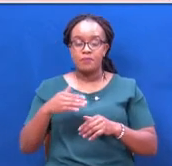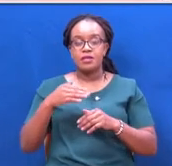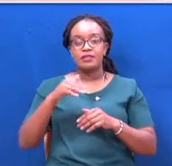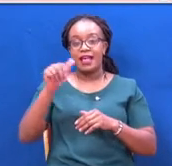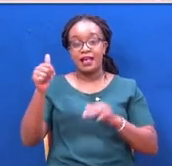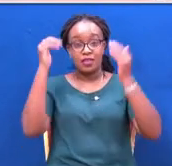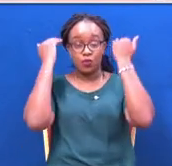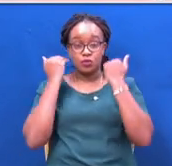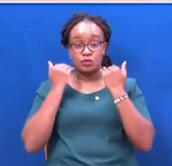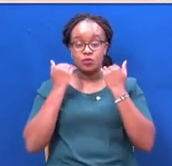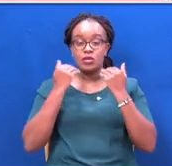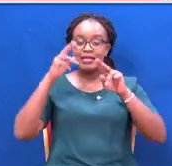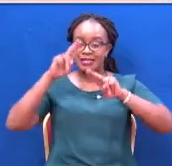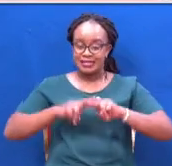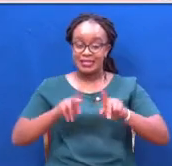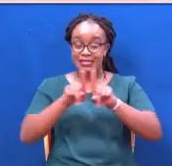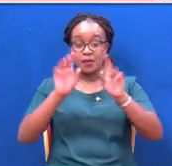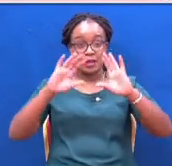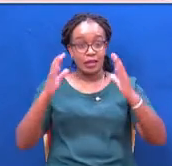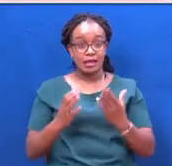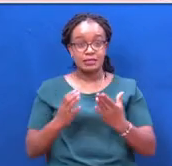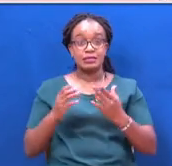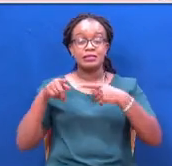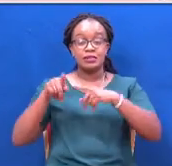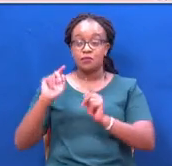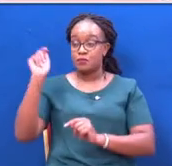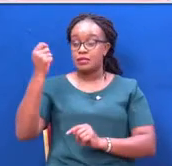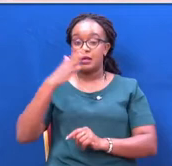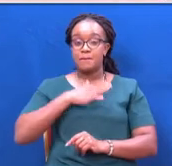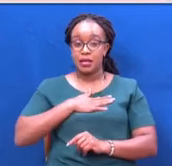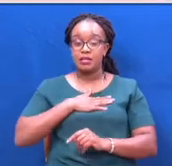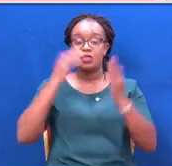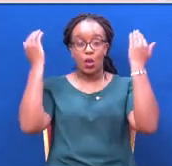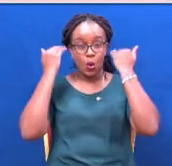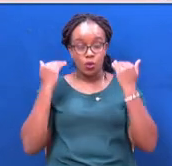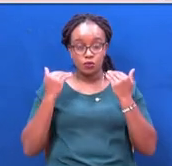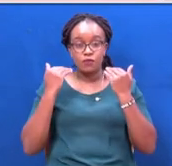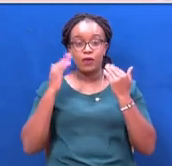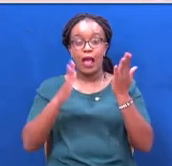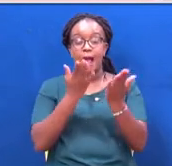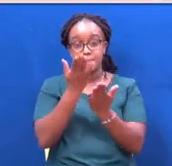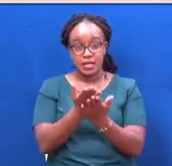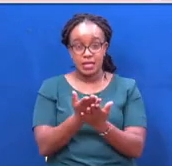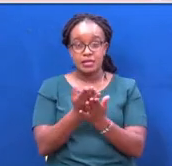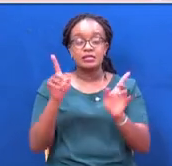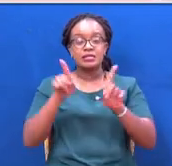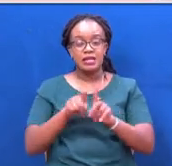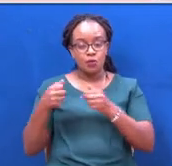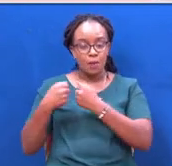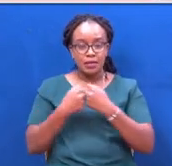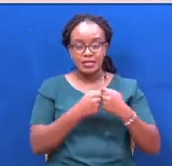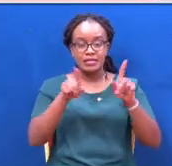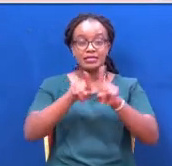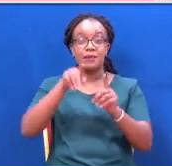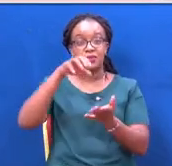classmates. He was my boss, the president of the Court of Appeal. We competed for the same position, and we kept